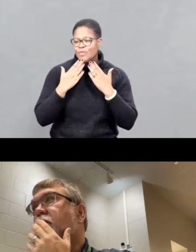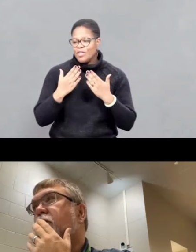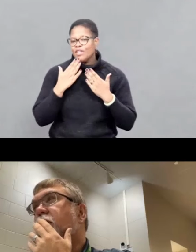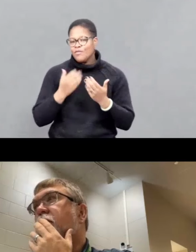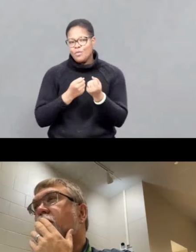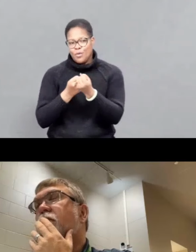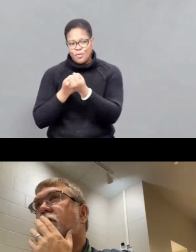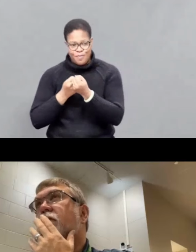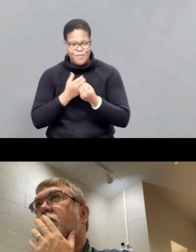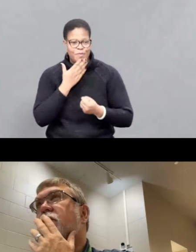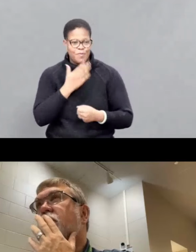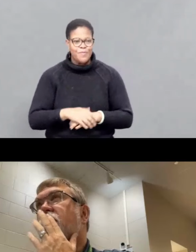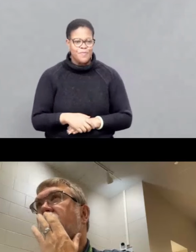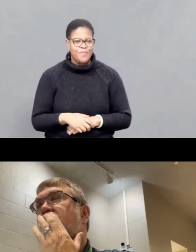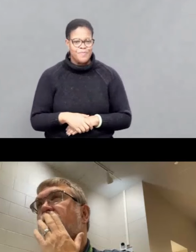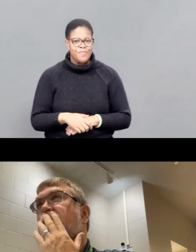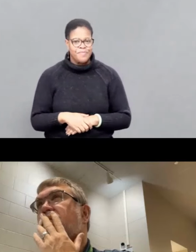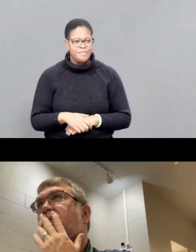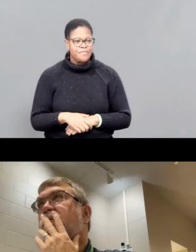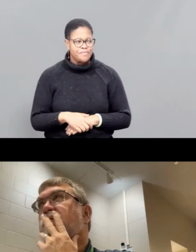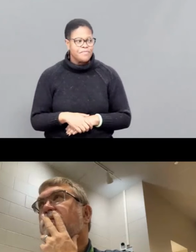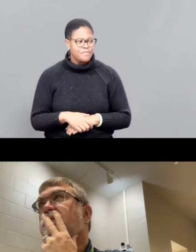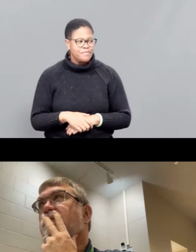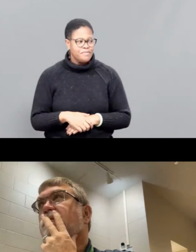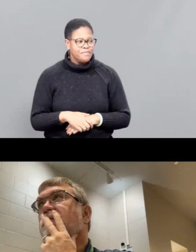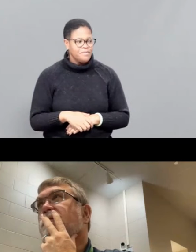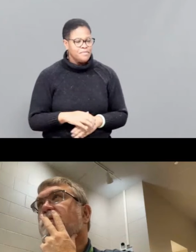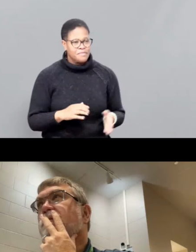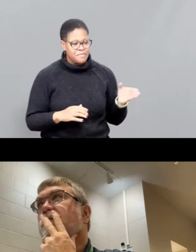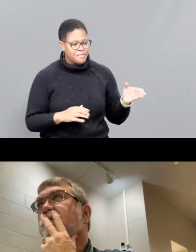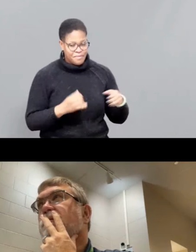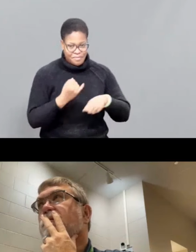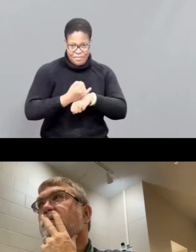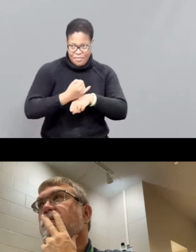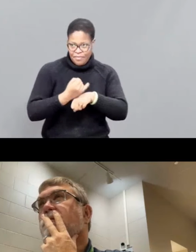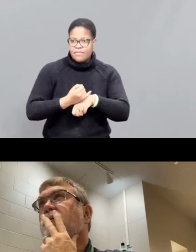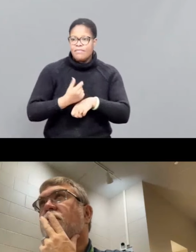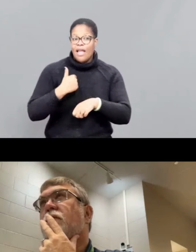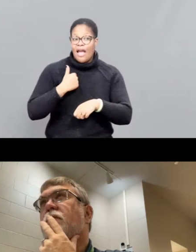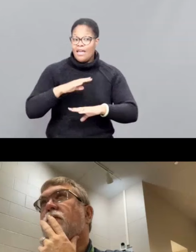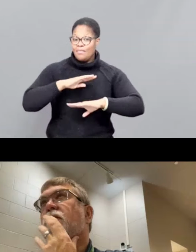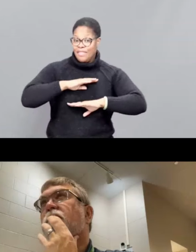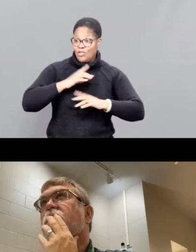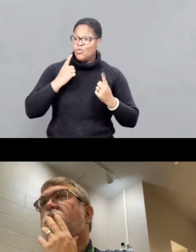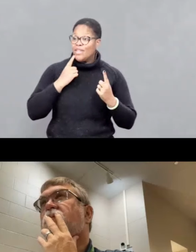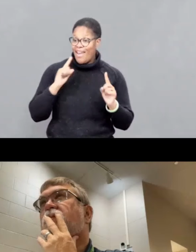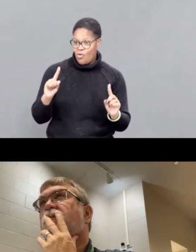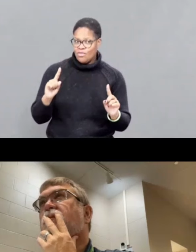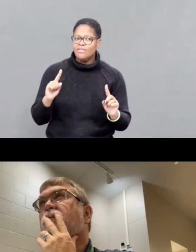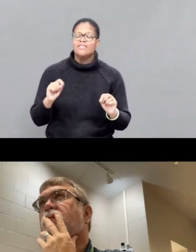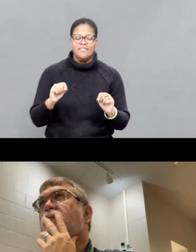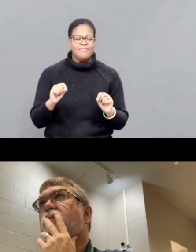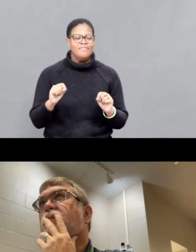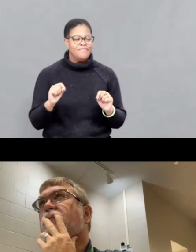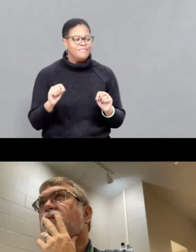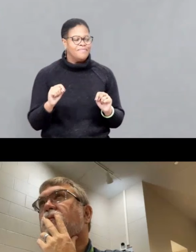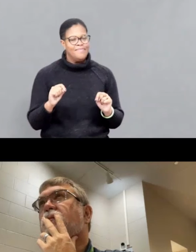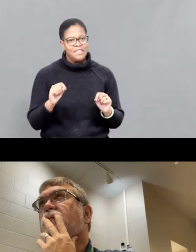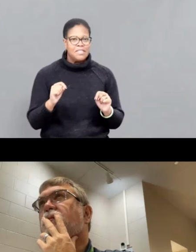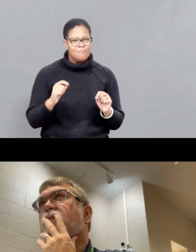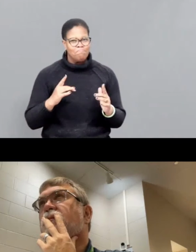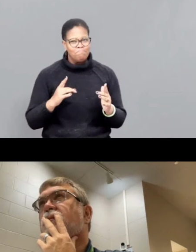important. Thank you. And then I am very pleased to announce that this is an exciting,